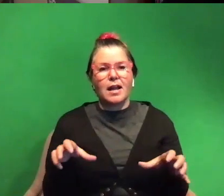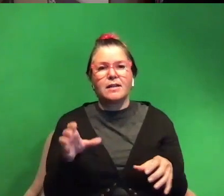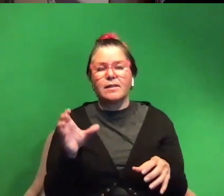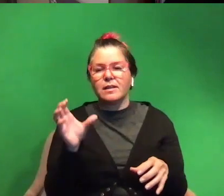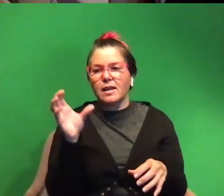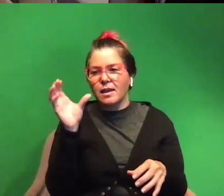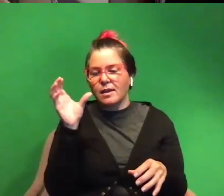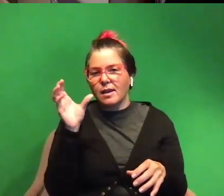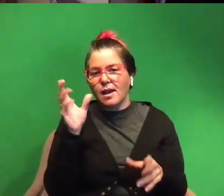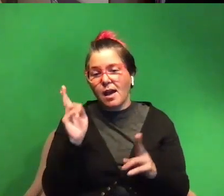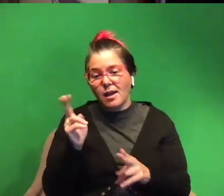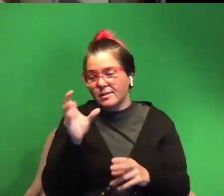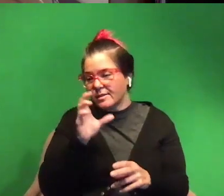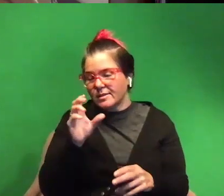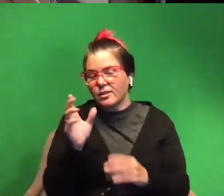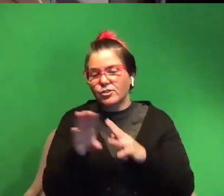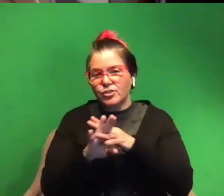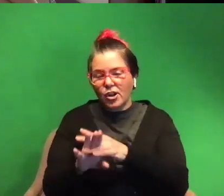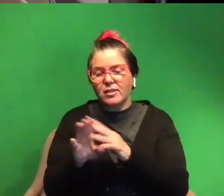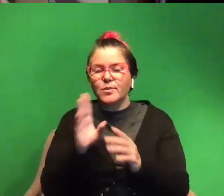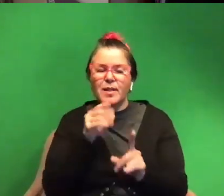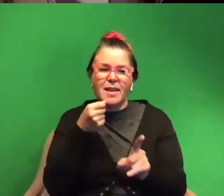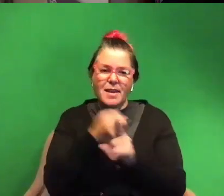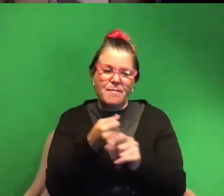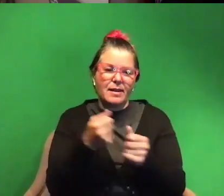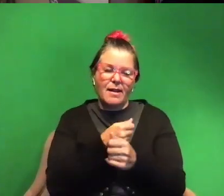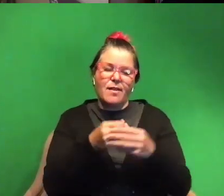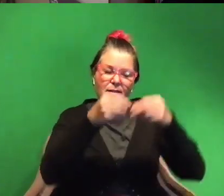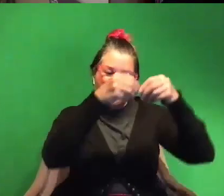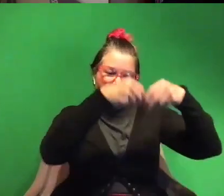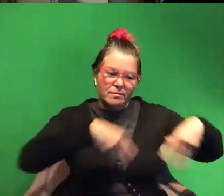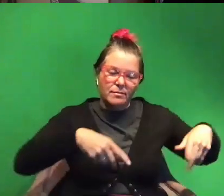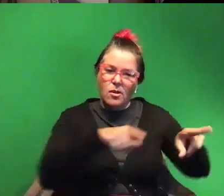for instance, then that can have impacts on everything leading down as well.